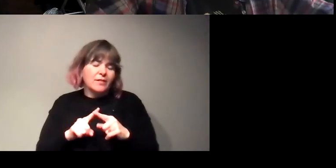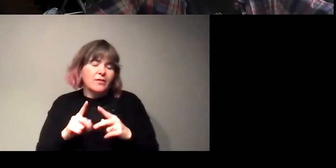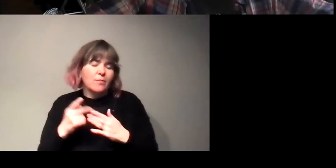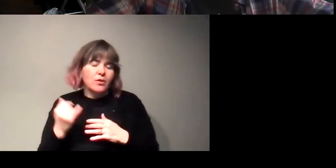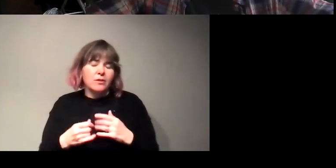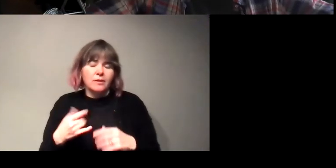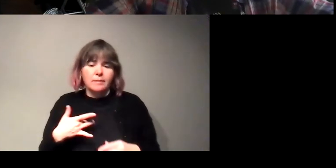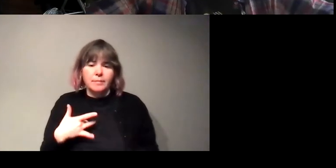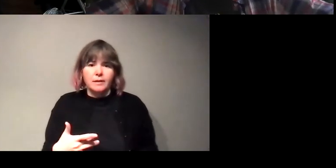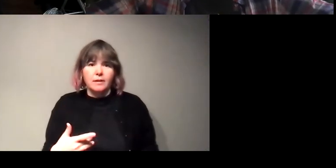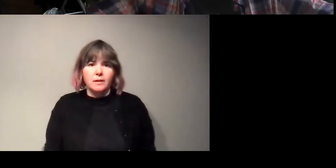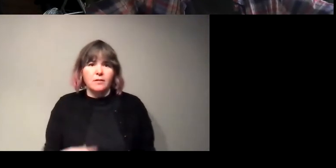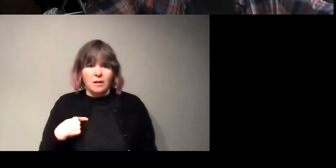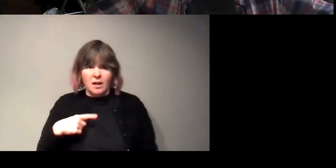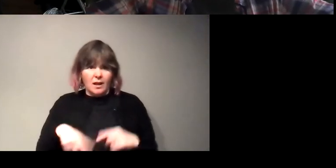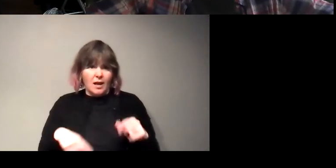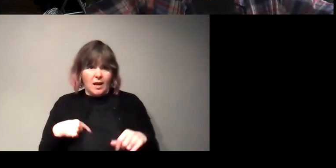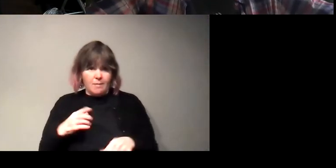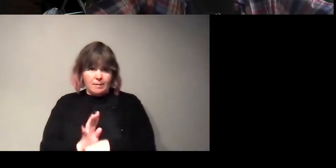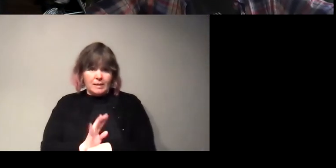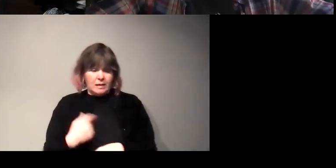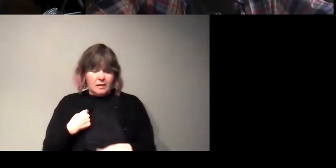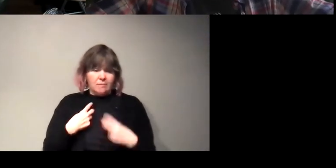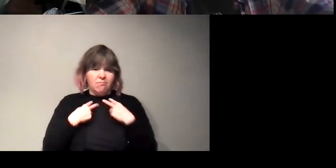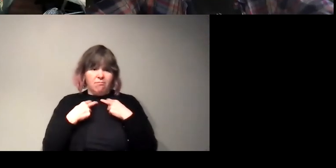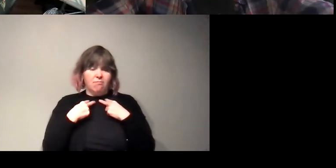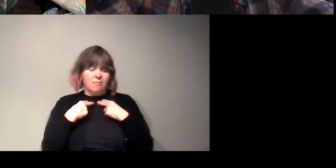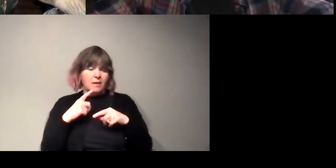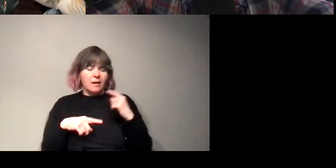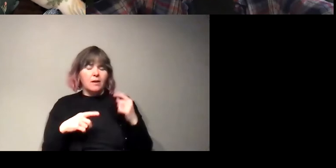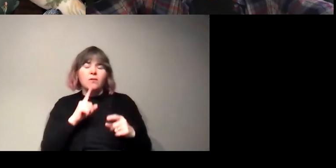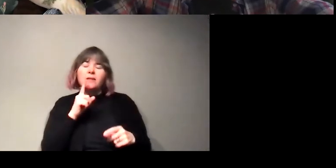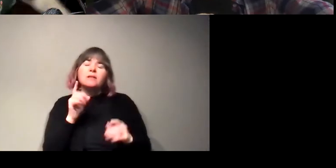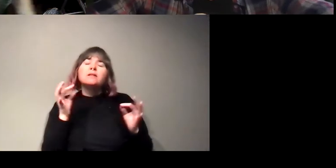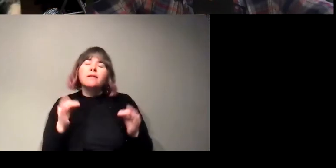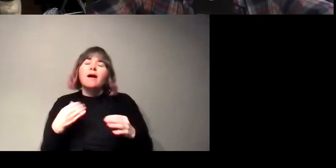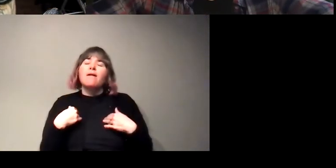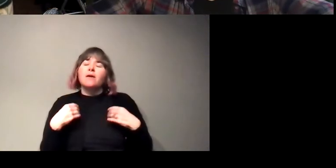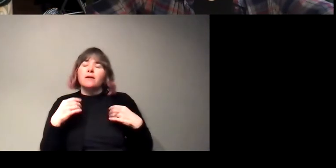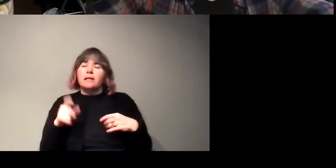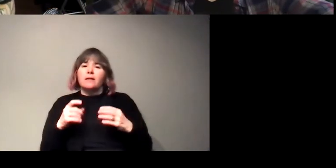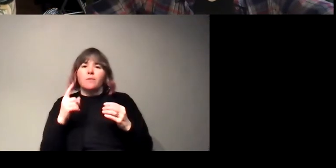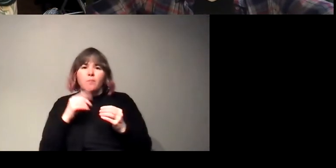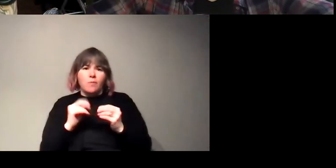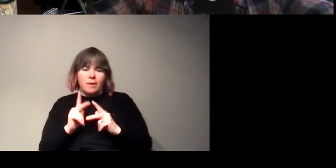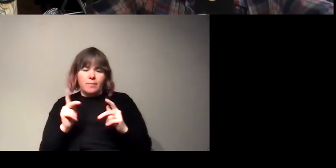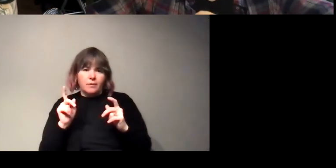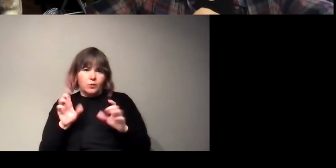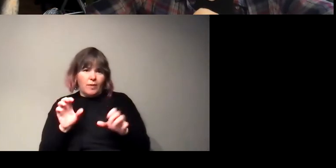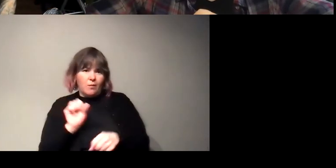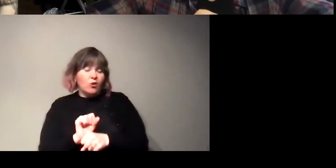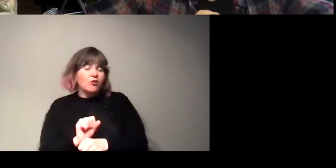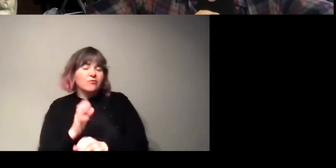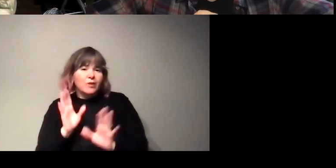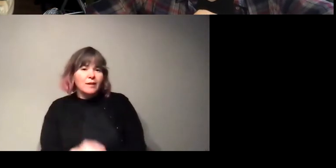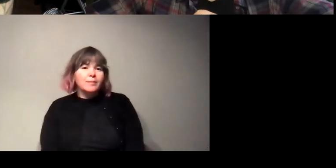lot of the time people are like, we can't, we're too booked. So yeah, it's definitely a place where we need more people doing the work. So that's great. All